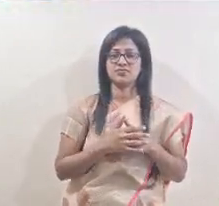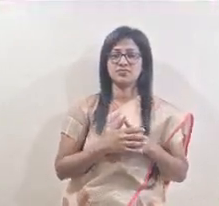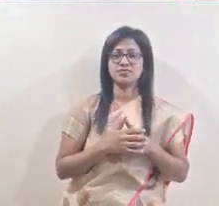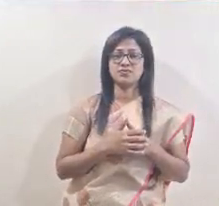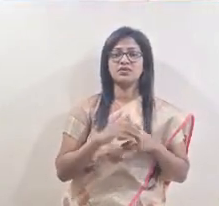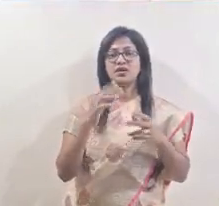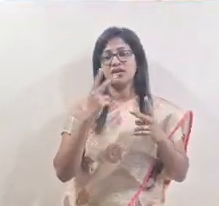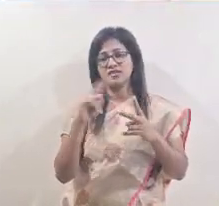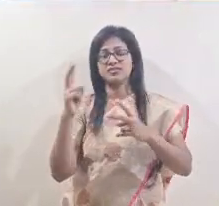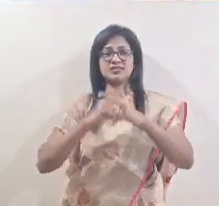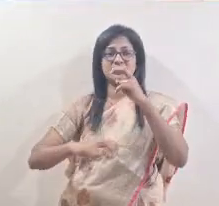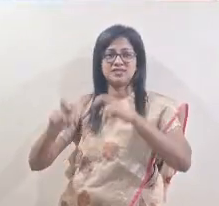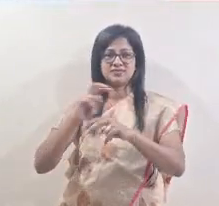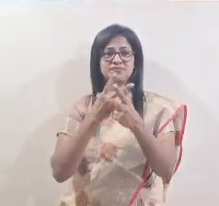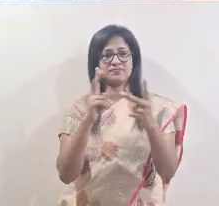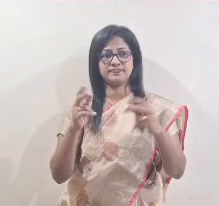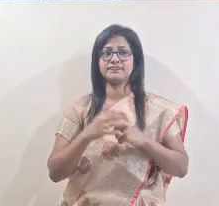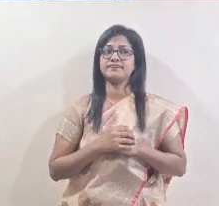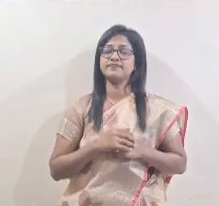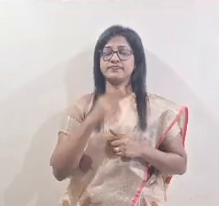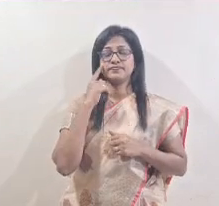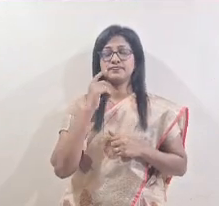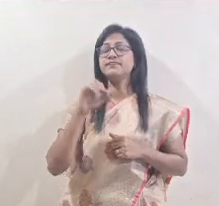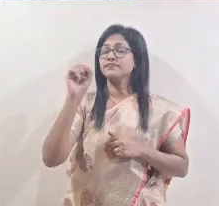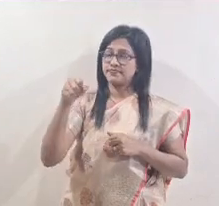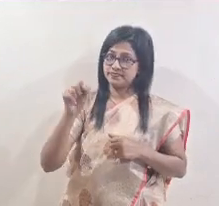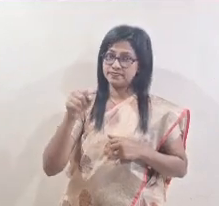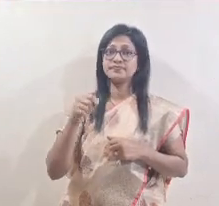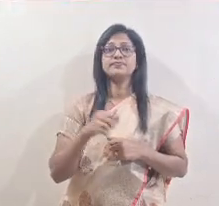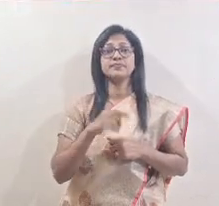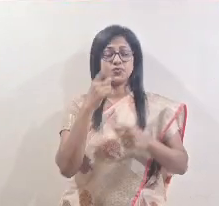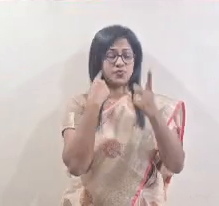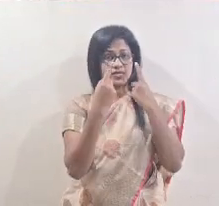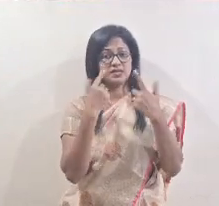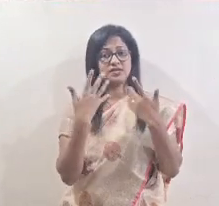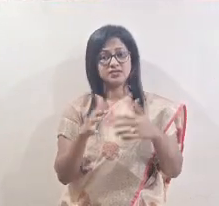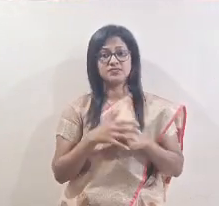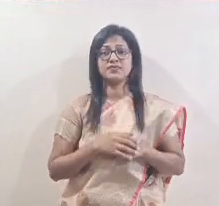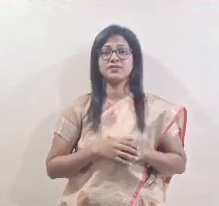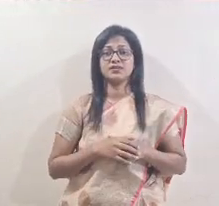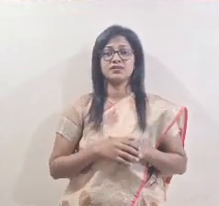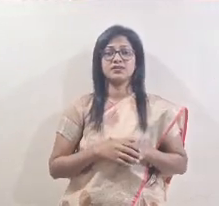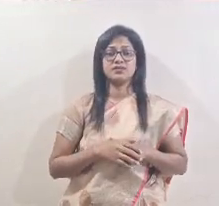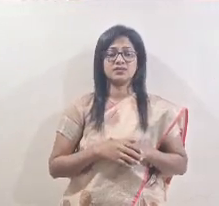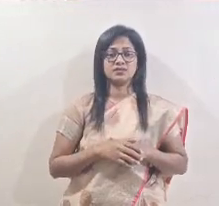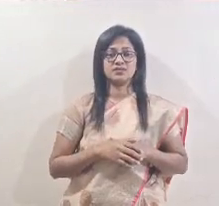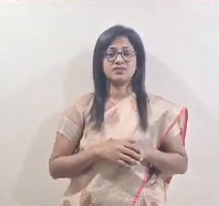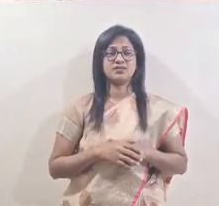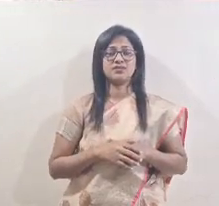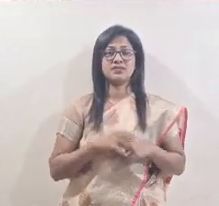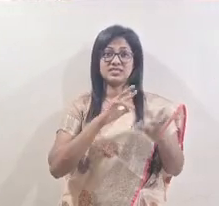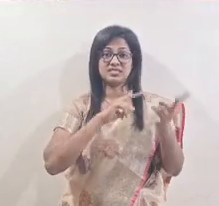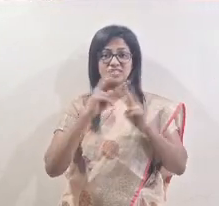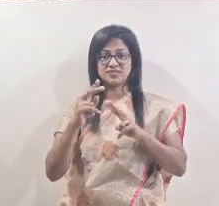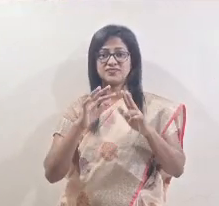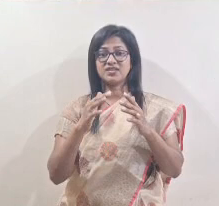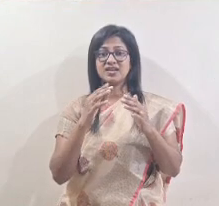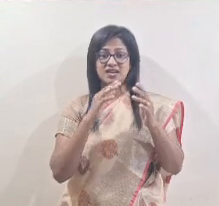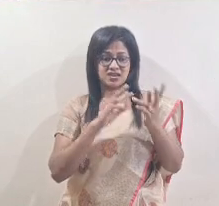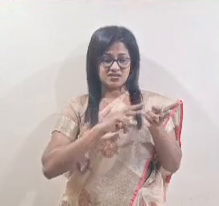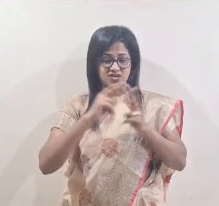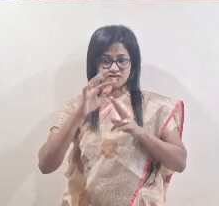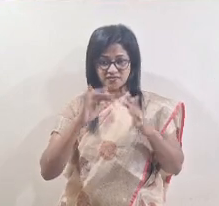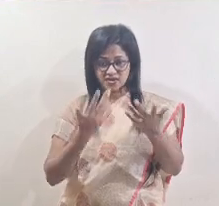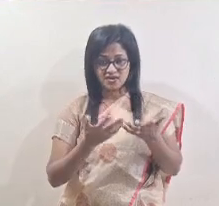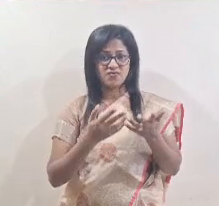is some transport from metro bus. Yes. So Then you analyze how much is the transfer, how much is